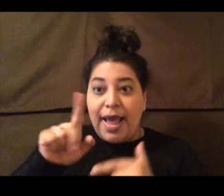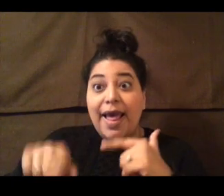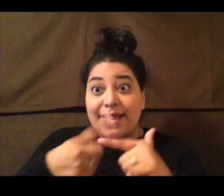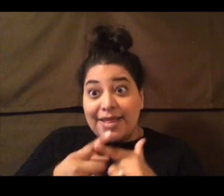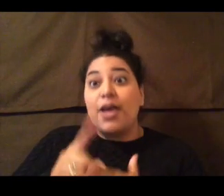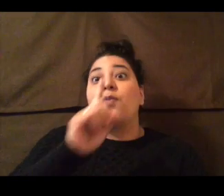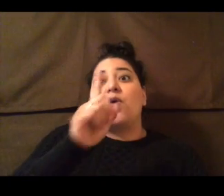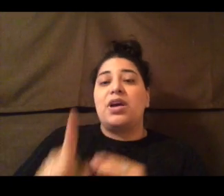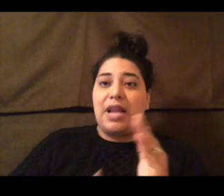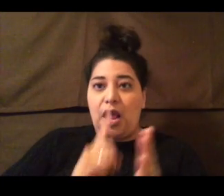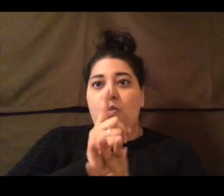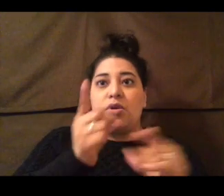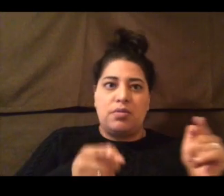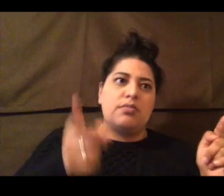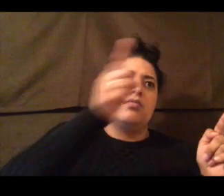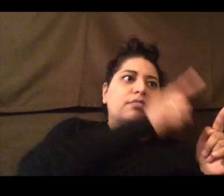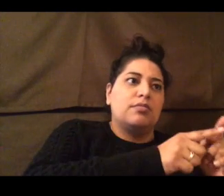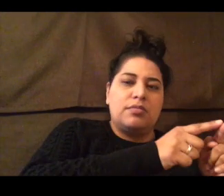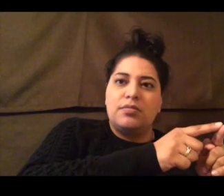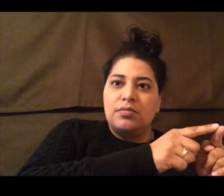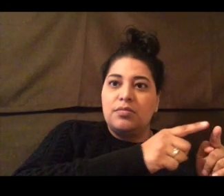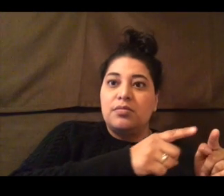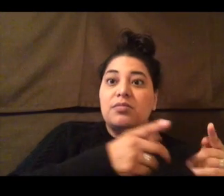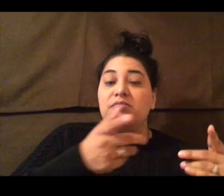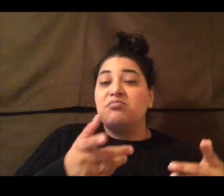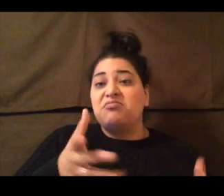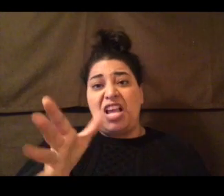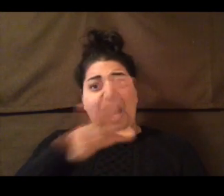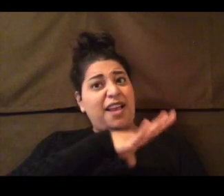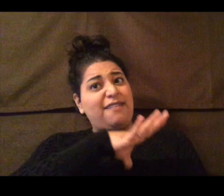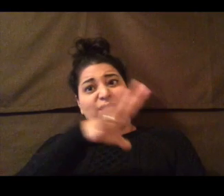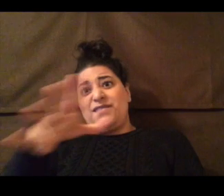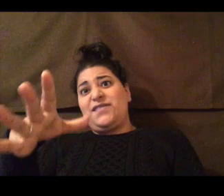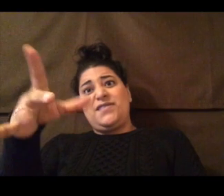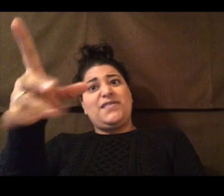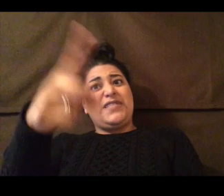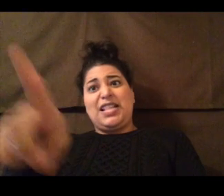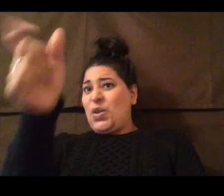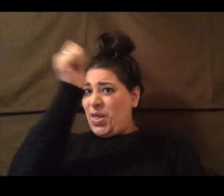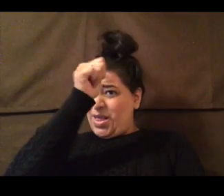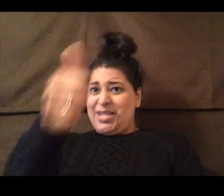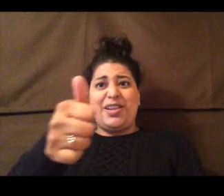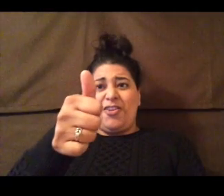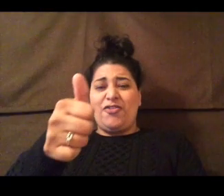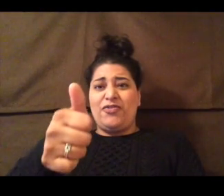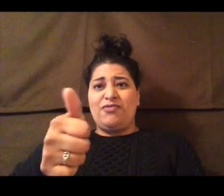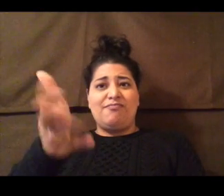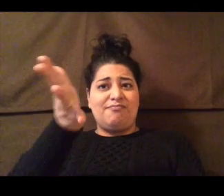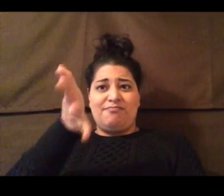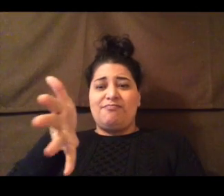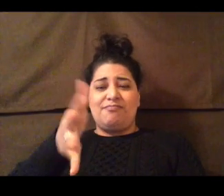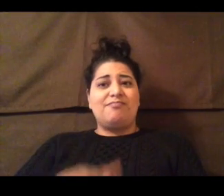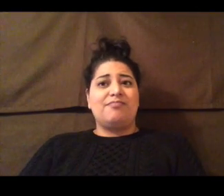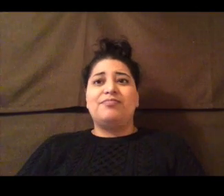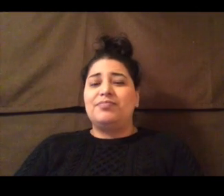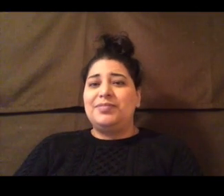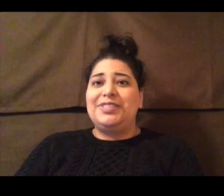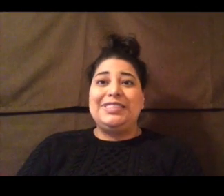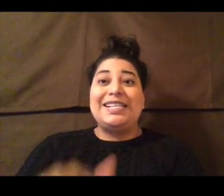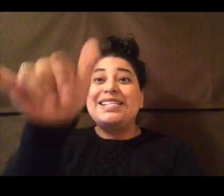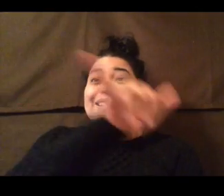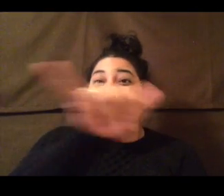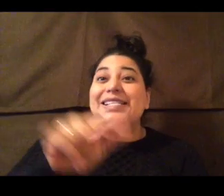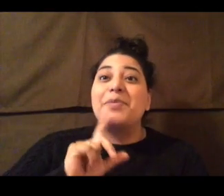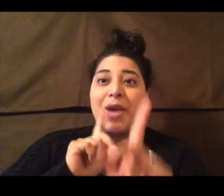Minus 30. Okay, so 7:30 minus 30 is going to cancel each other out just like the previous problem. So it would